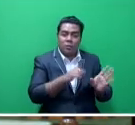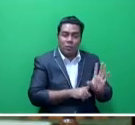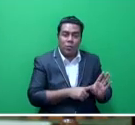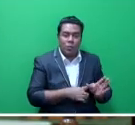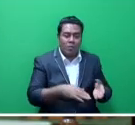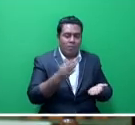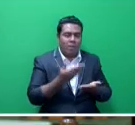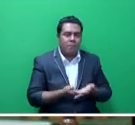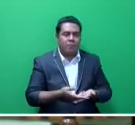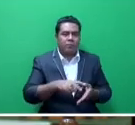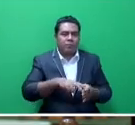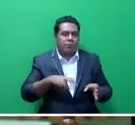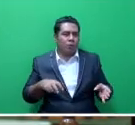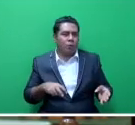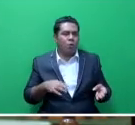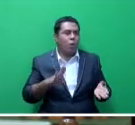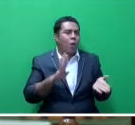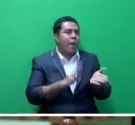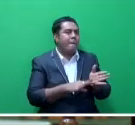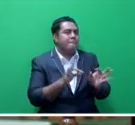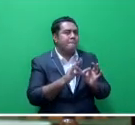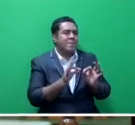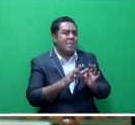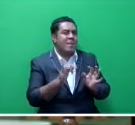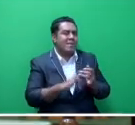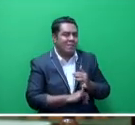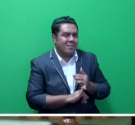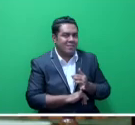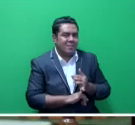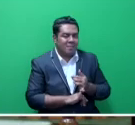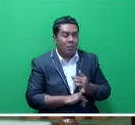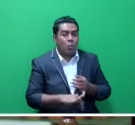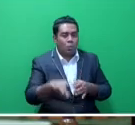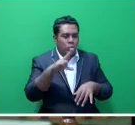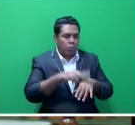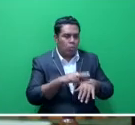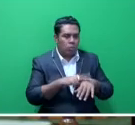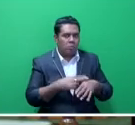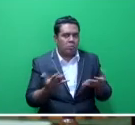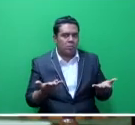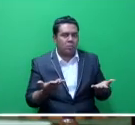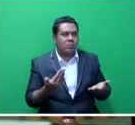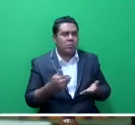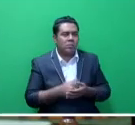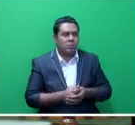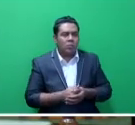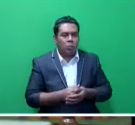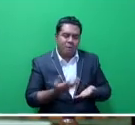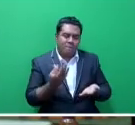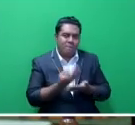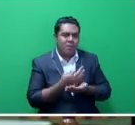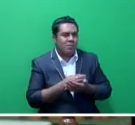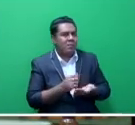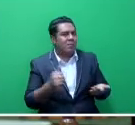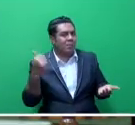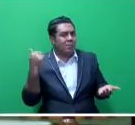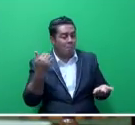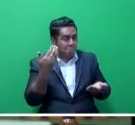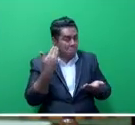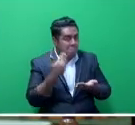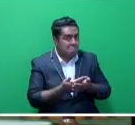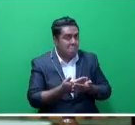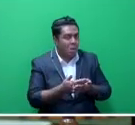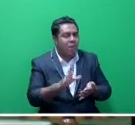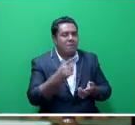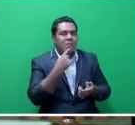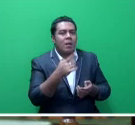for MBBS, given the oversupply of doctors based on the expected number of graduates we have funded earlier. However, we had said at that